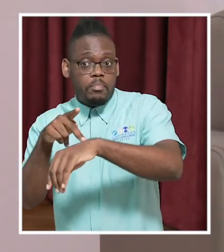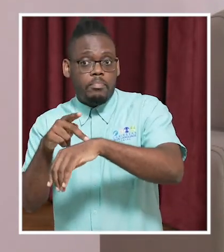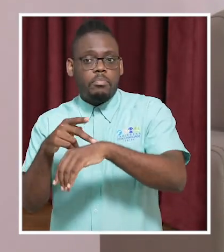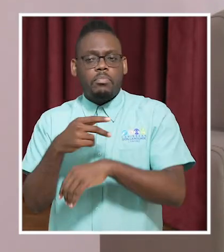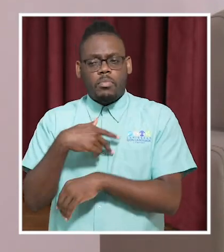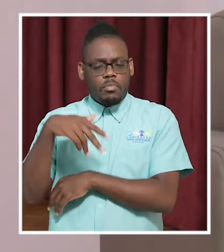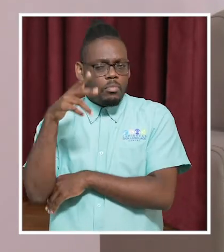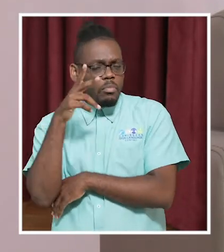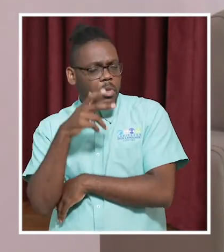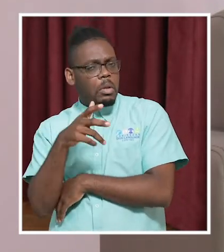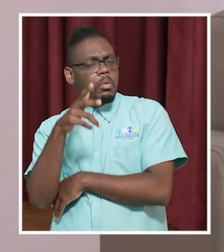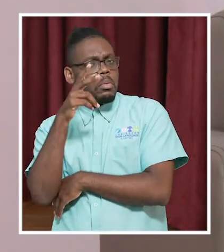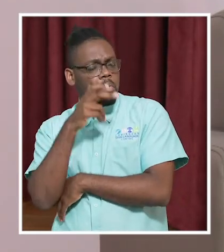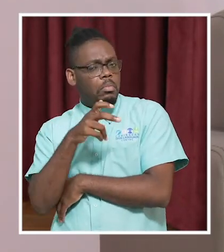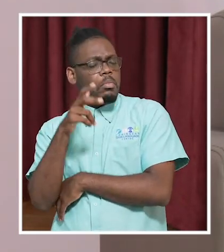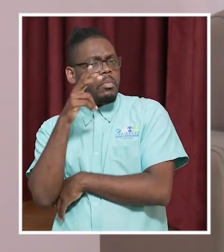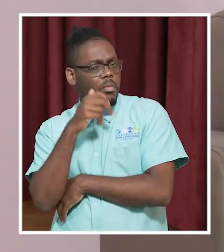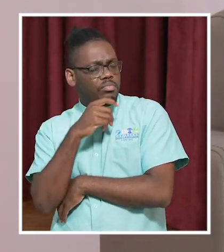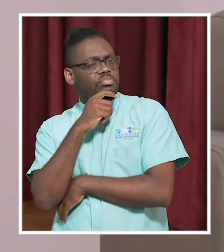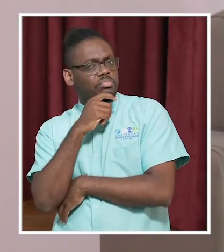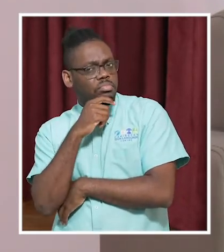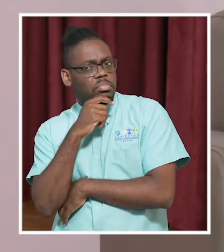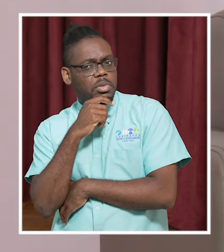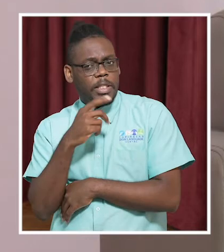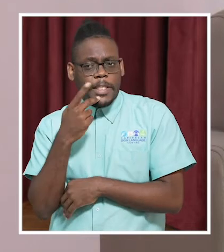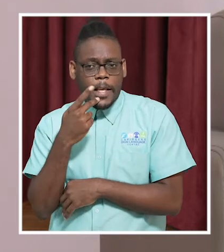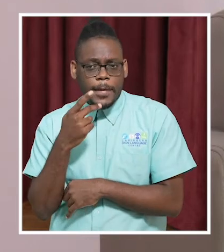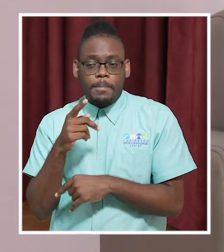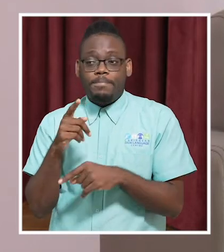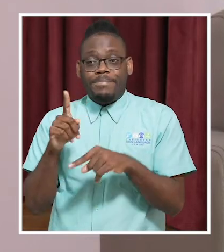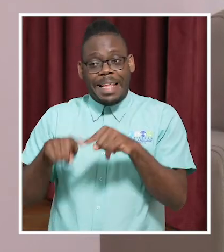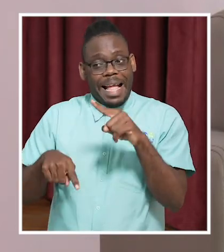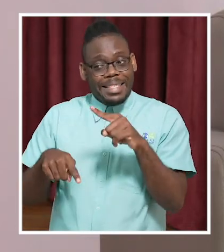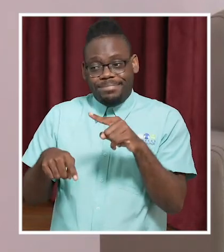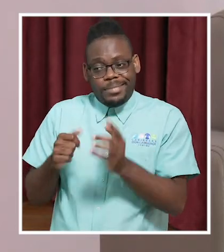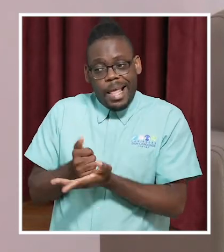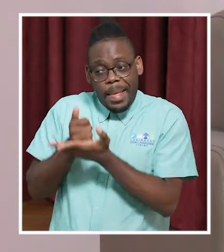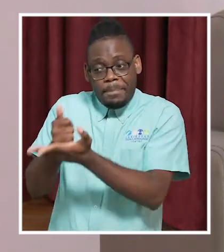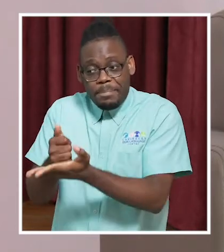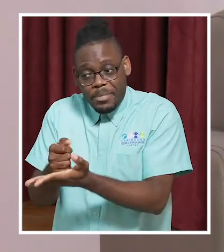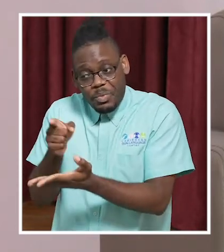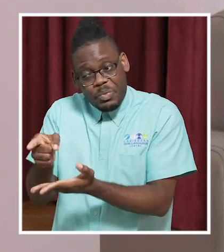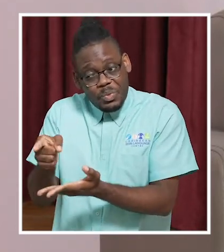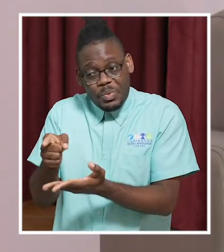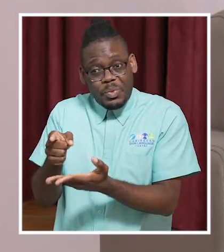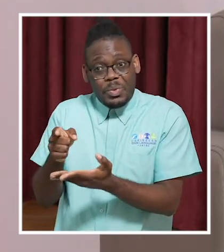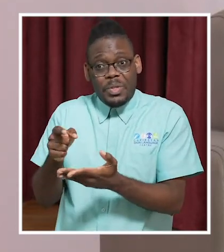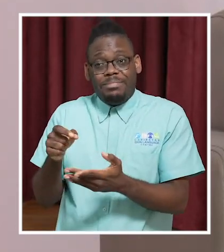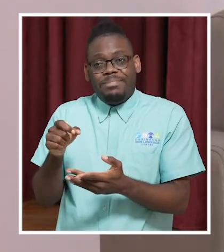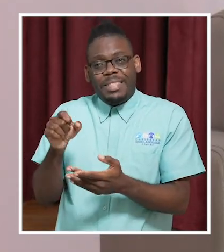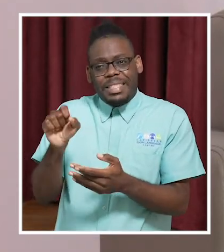is that we cannot do anything for him. He has good grades, yes, 20 out of in